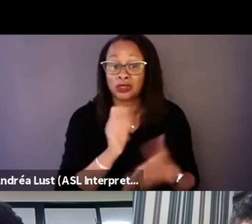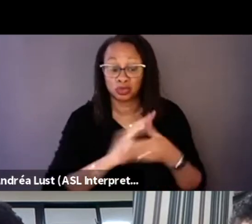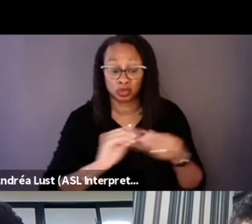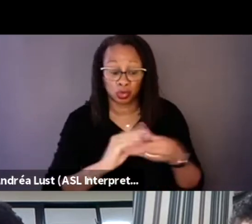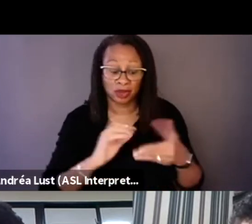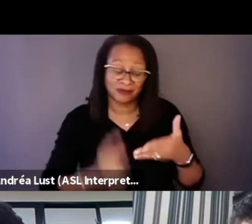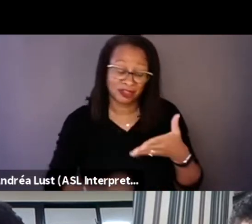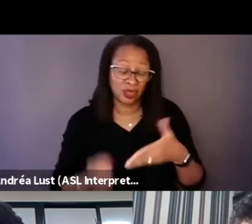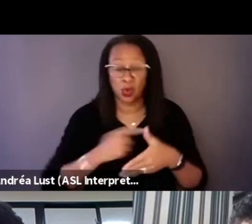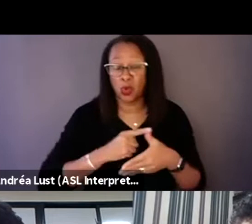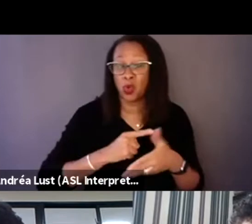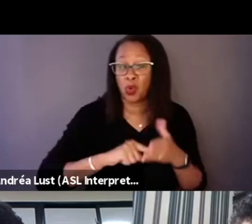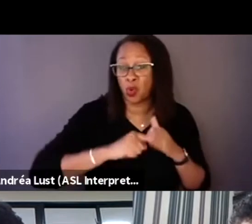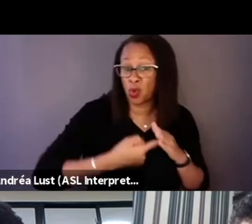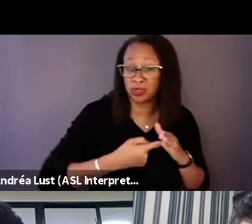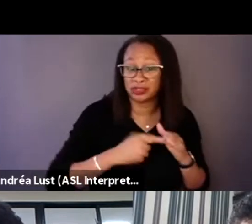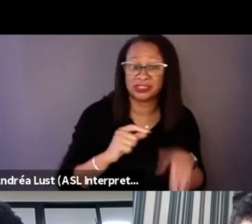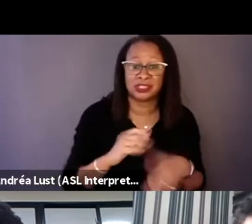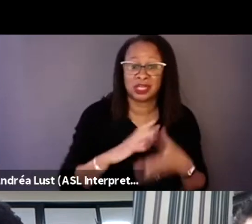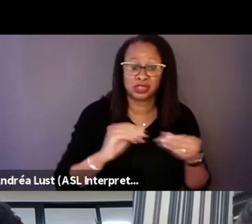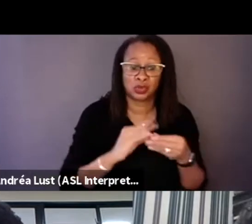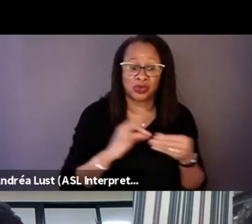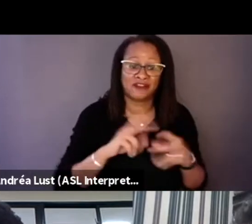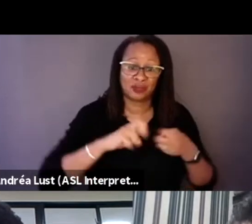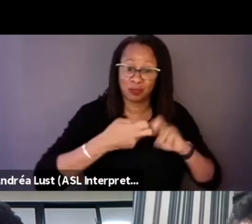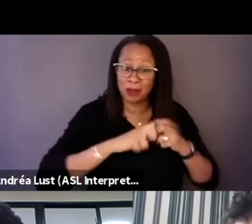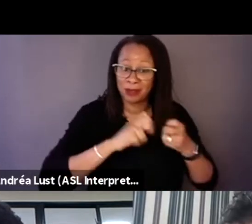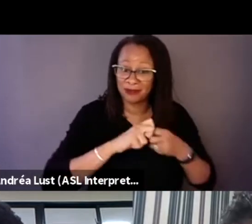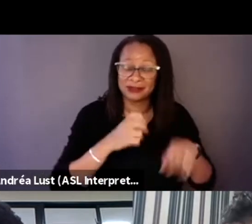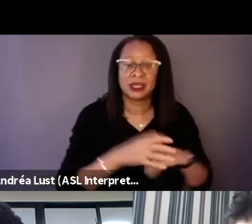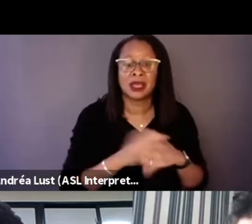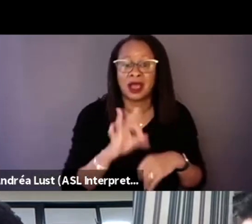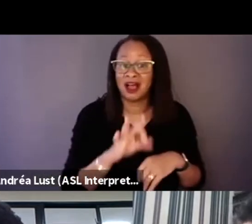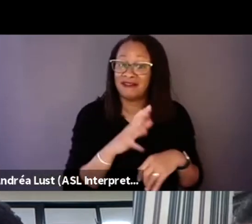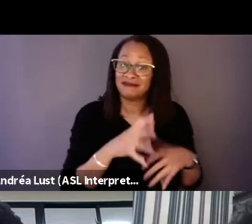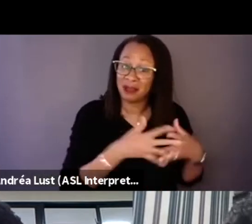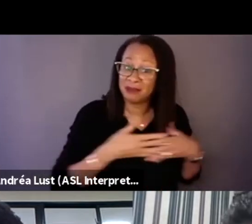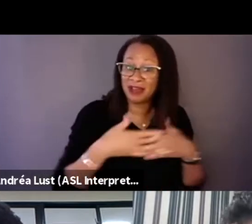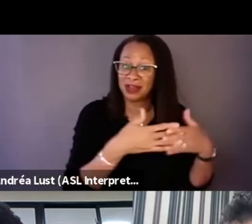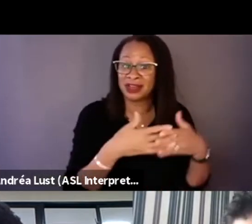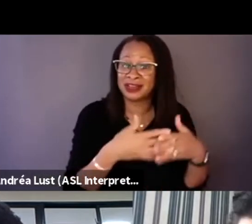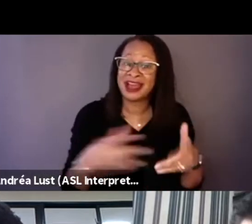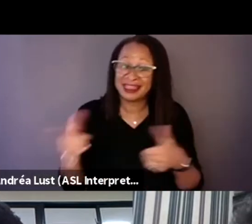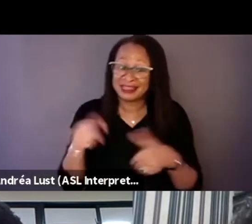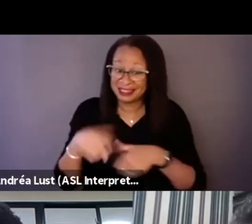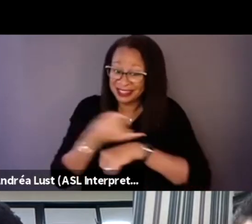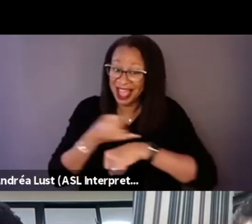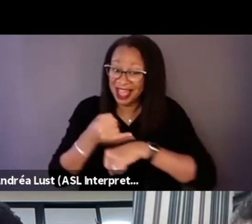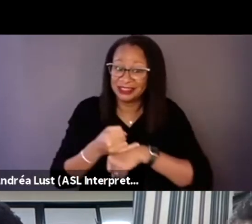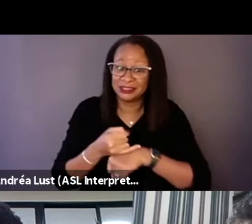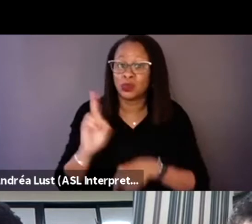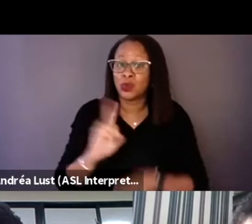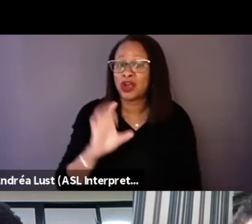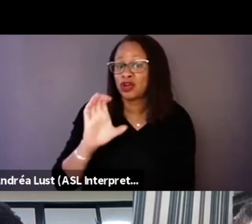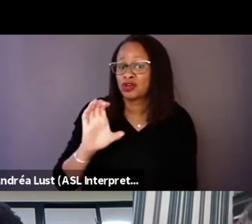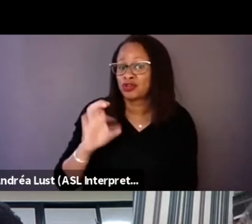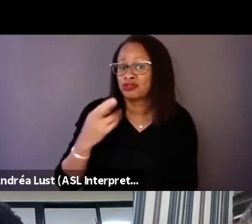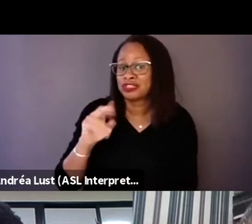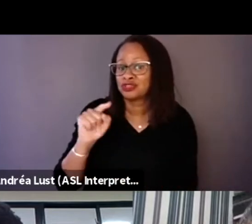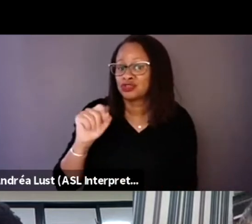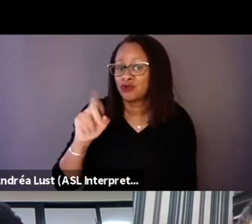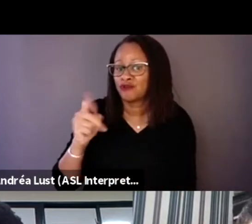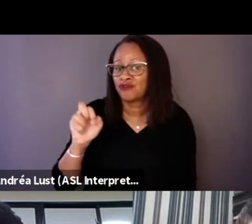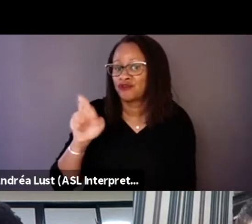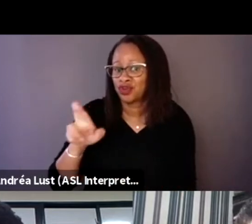story of the problem of the Americas. I mean, this is the island that Christopher Columbus first landed on. And it feels like the stories that we're living